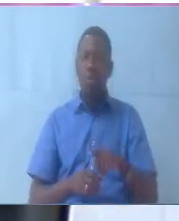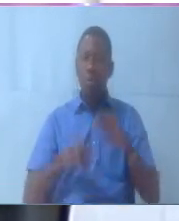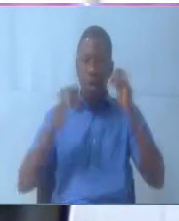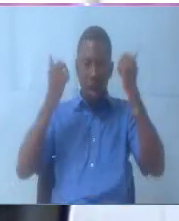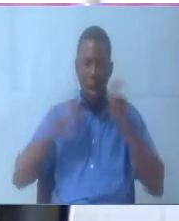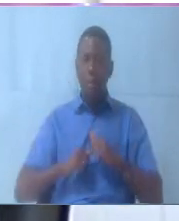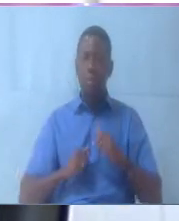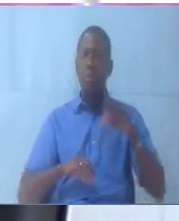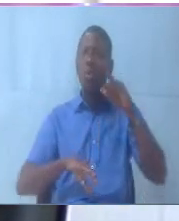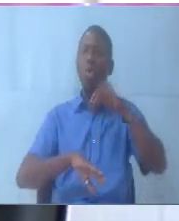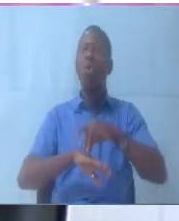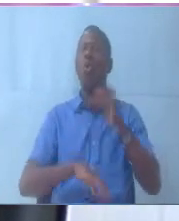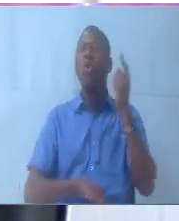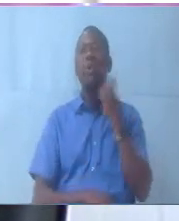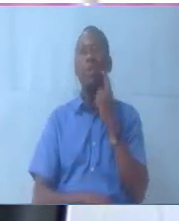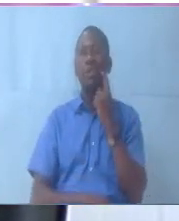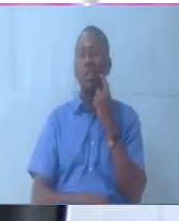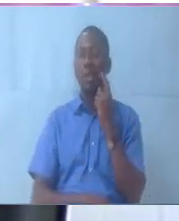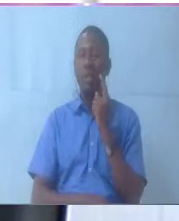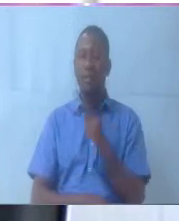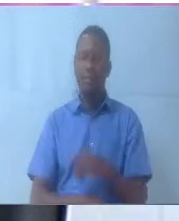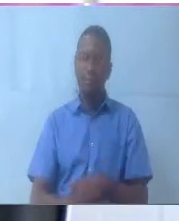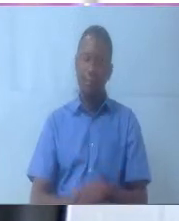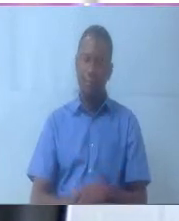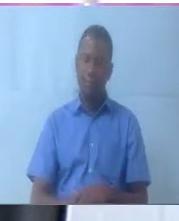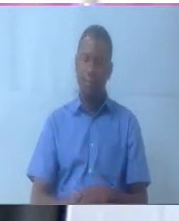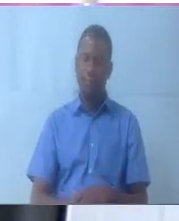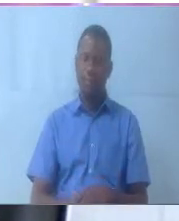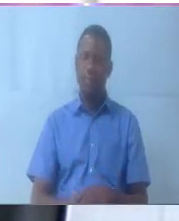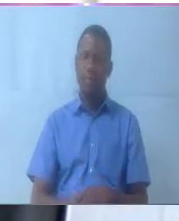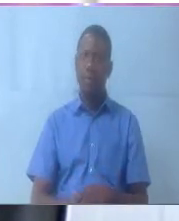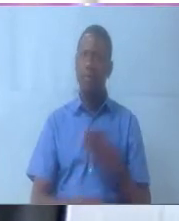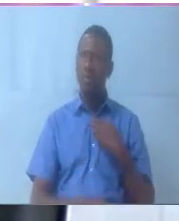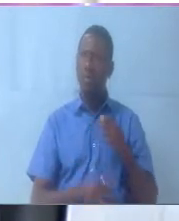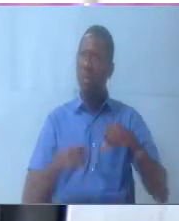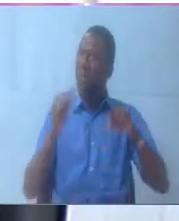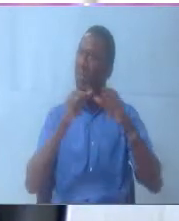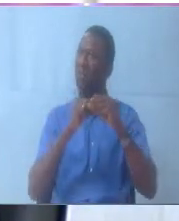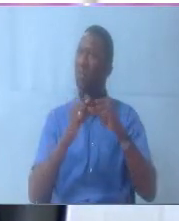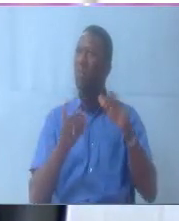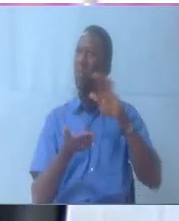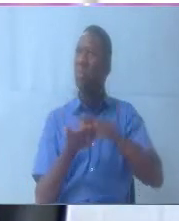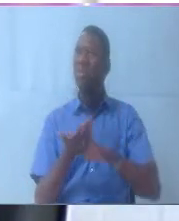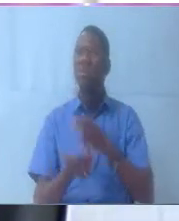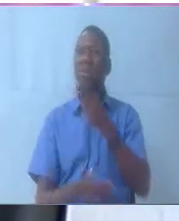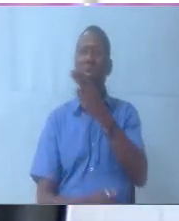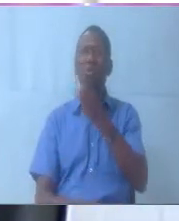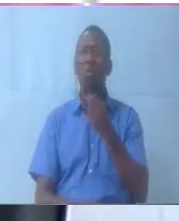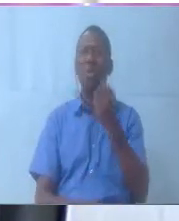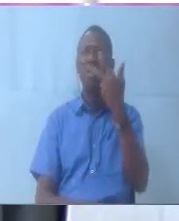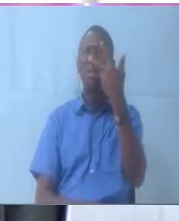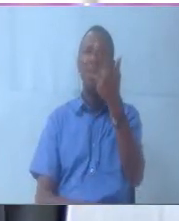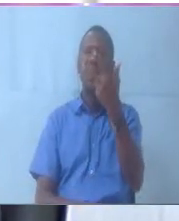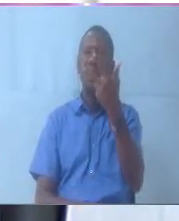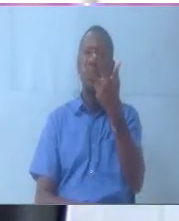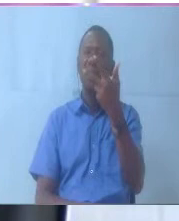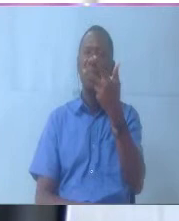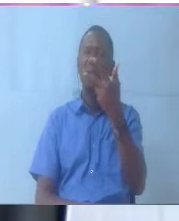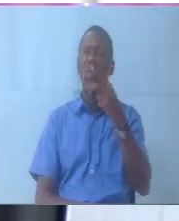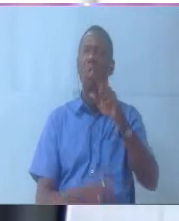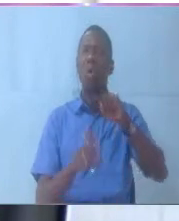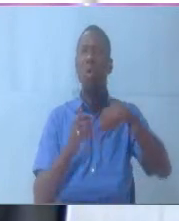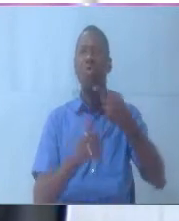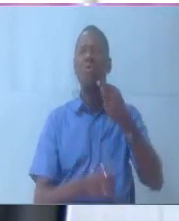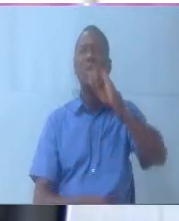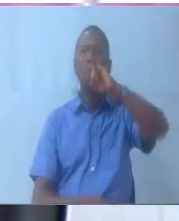lunne fo lungu me yalon ko mobe nyanta sunkari salo kala lungu la It was around 28th of January. ngamira January Sorry, karoti July. ngamira